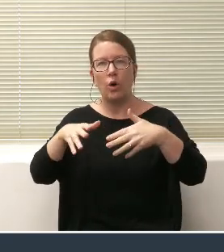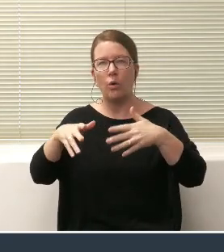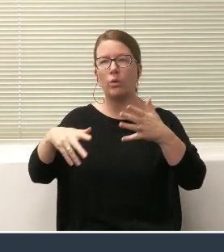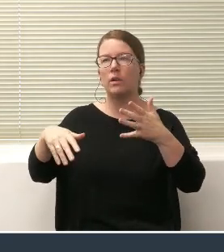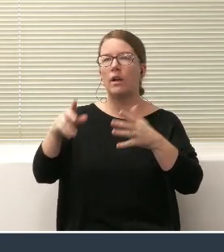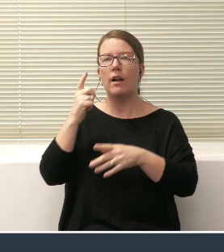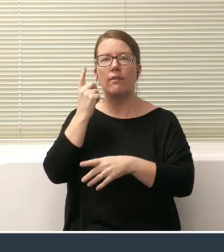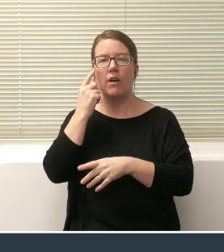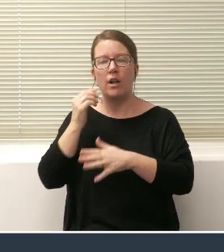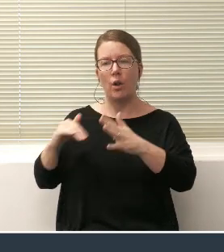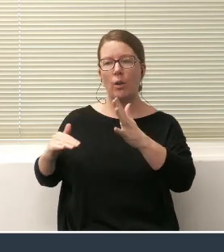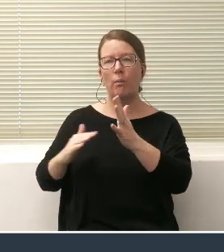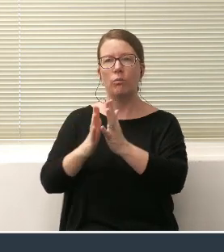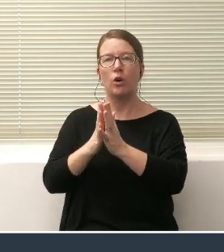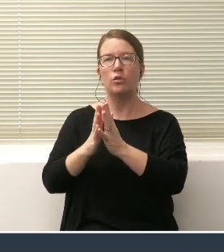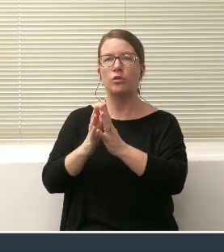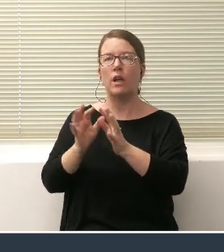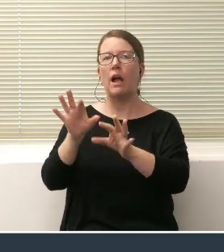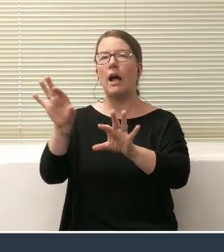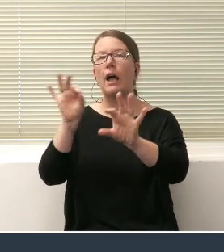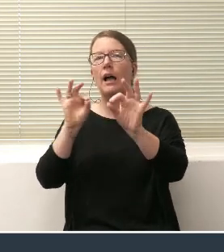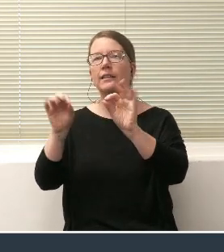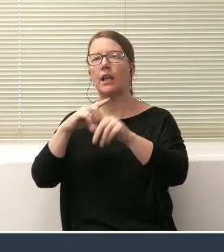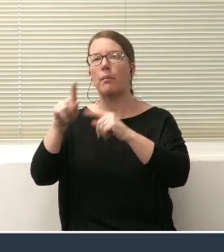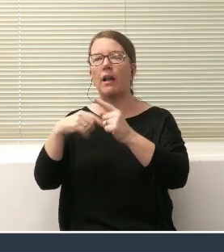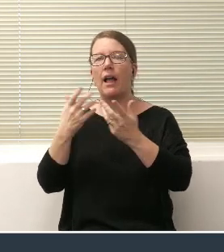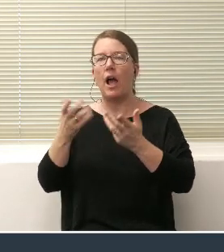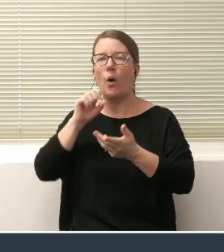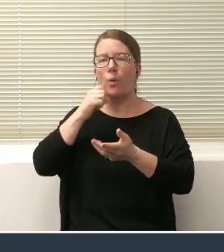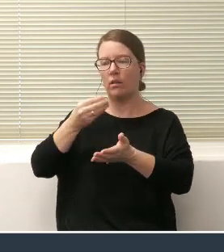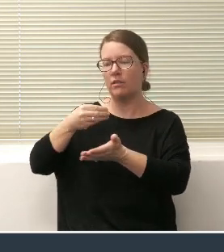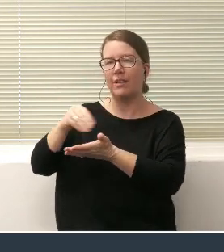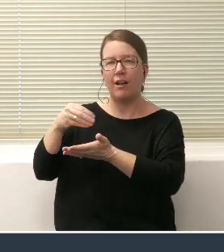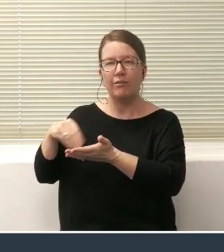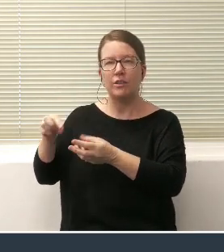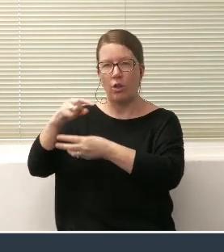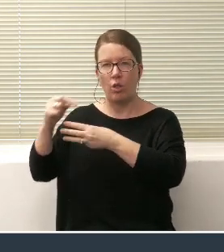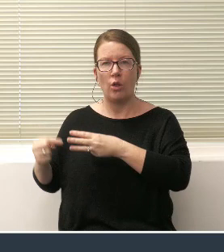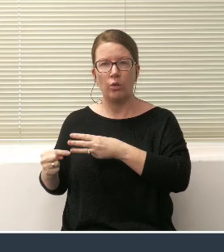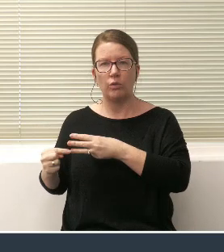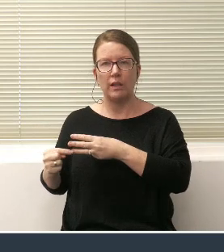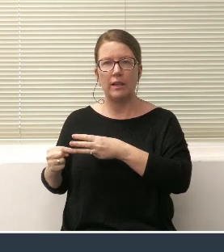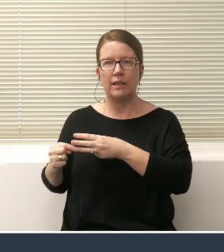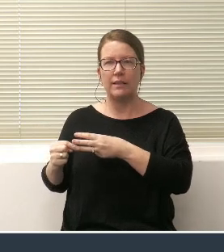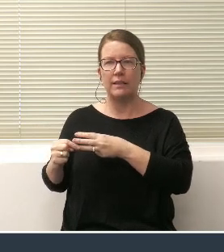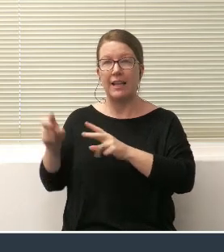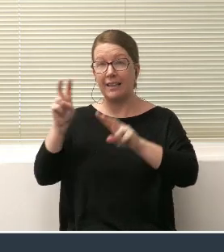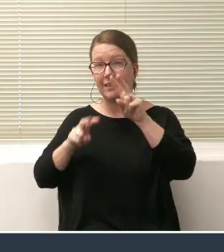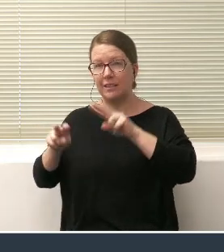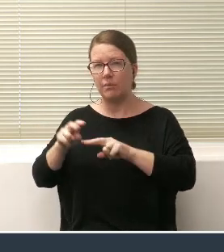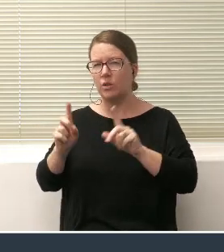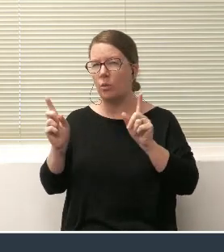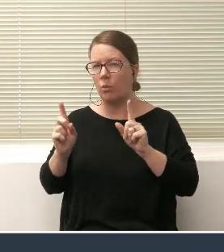approved by council that includes a call for proposals and preferred provider with assessment based on key